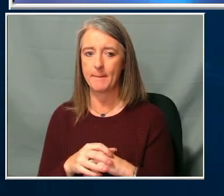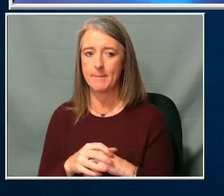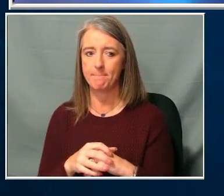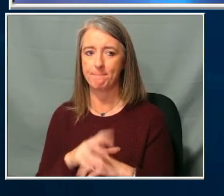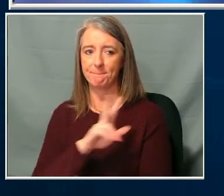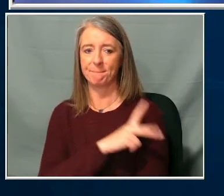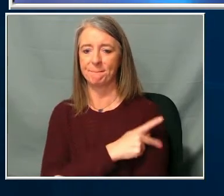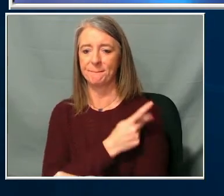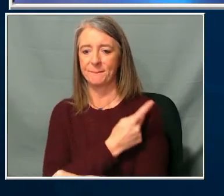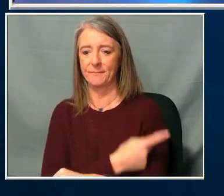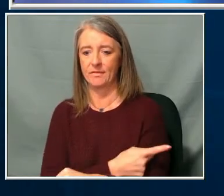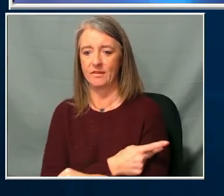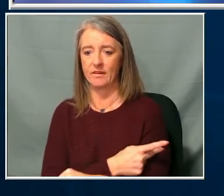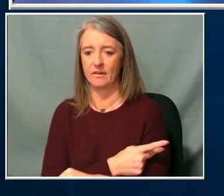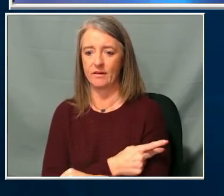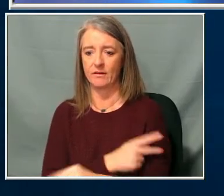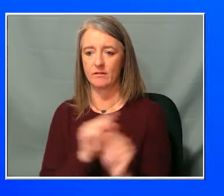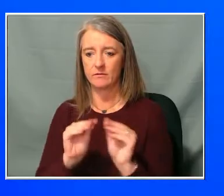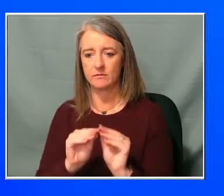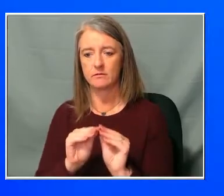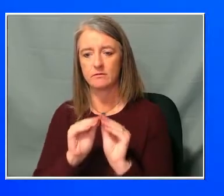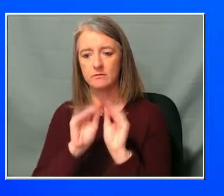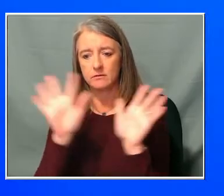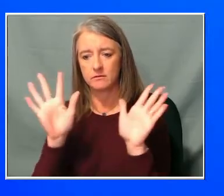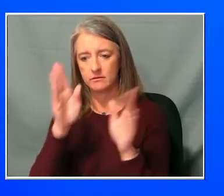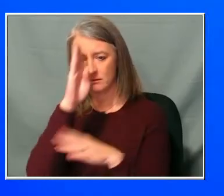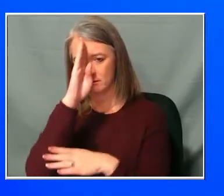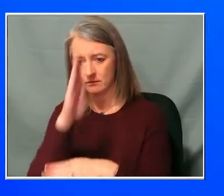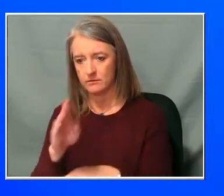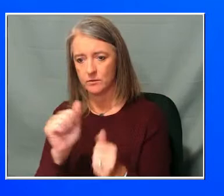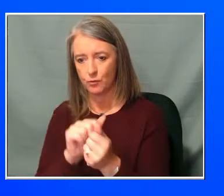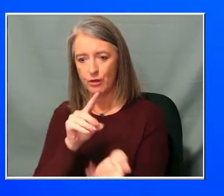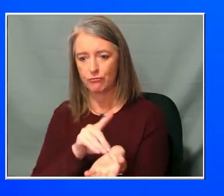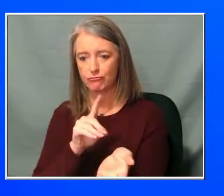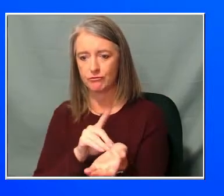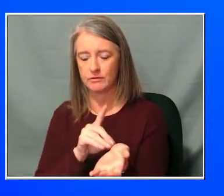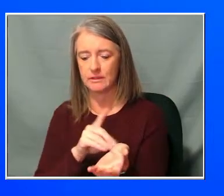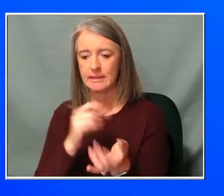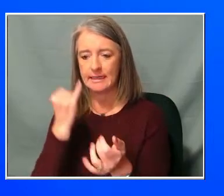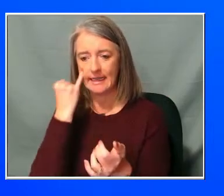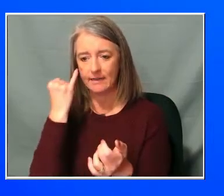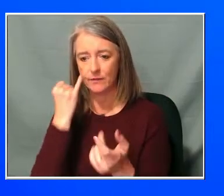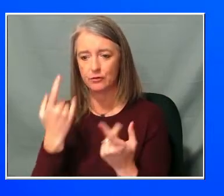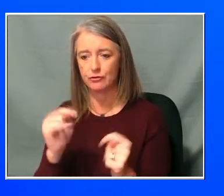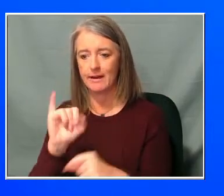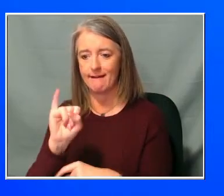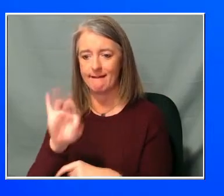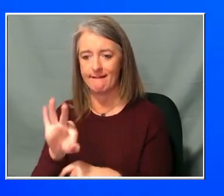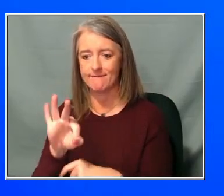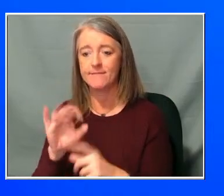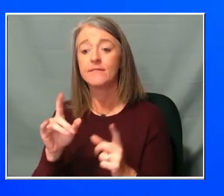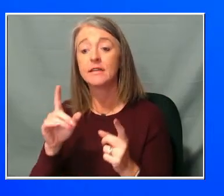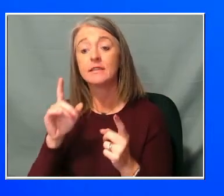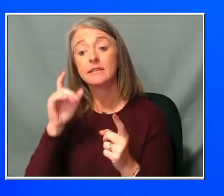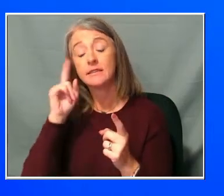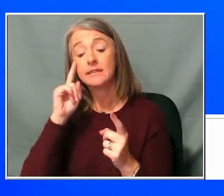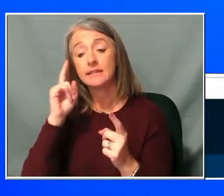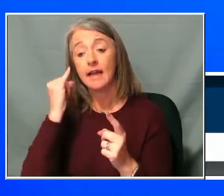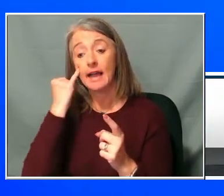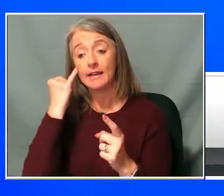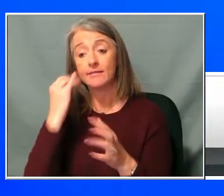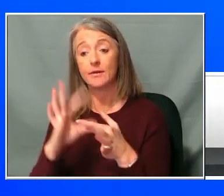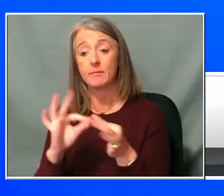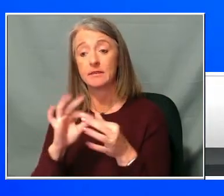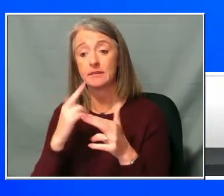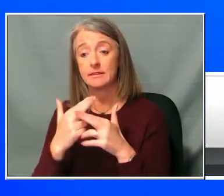should be transparent with their physicians on whether or not they're trying intermittent fasting, because like was mentioned earlier, some